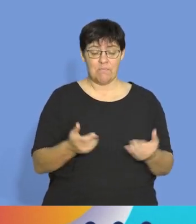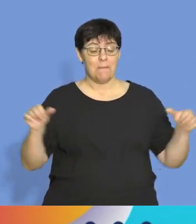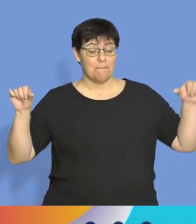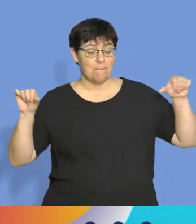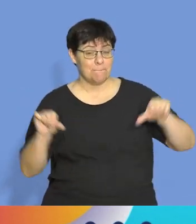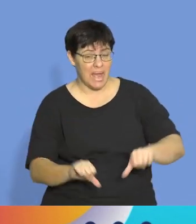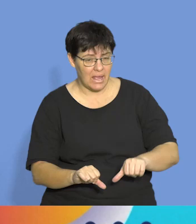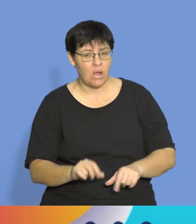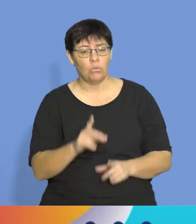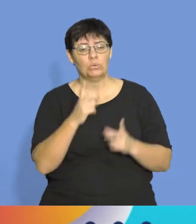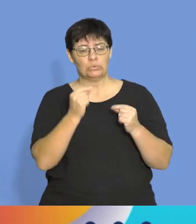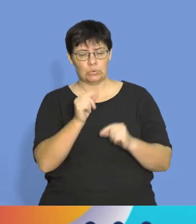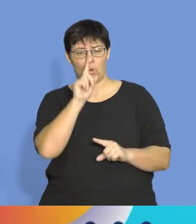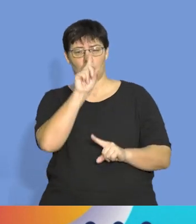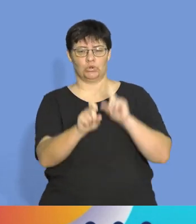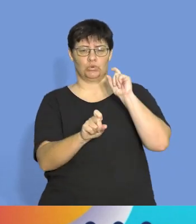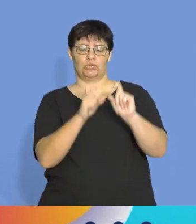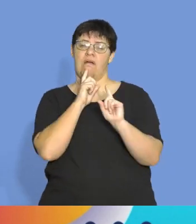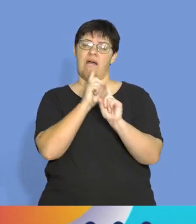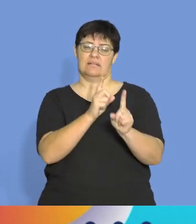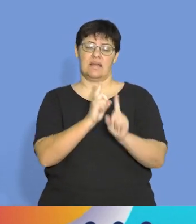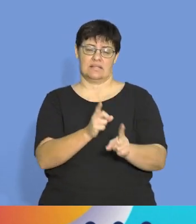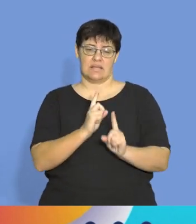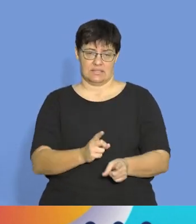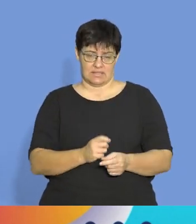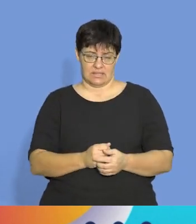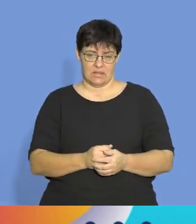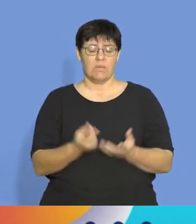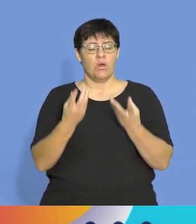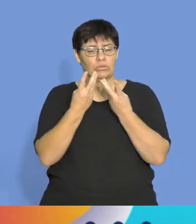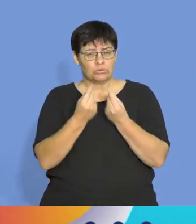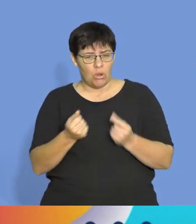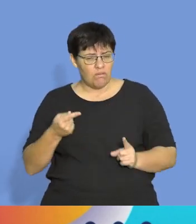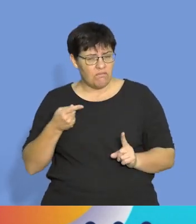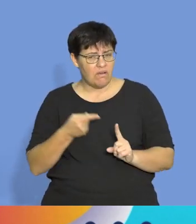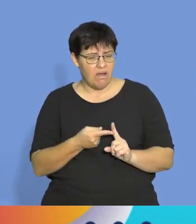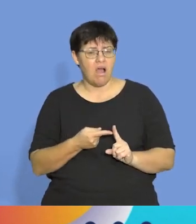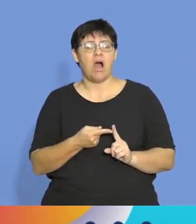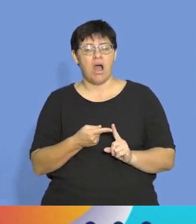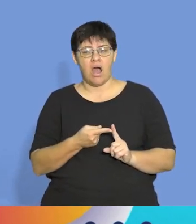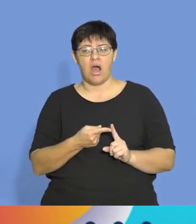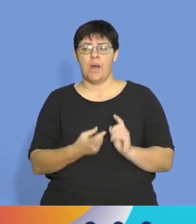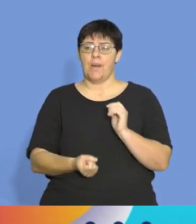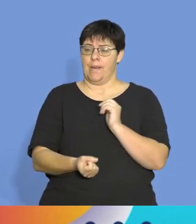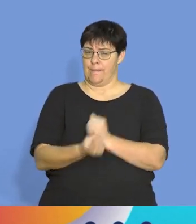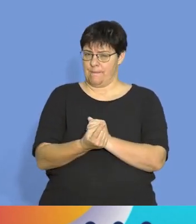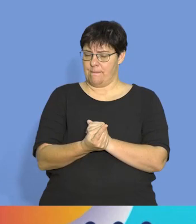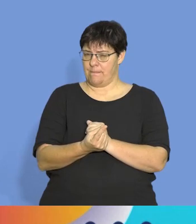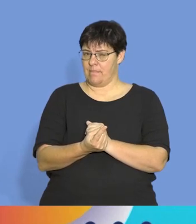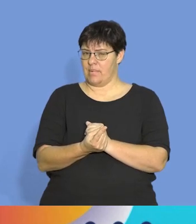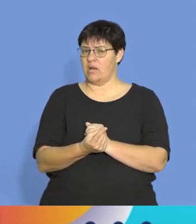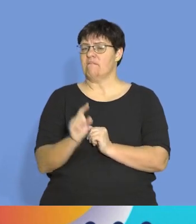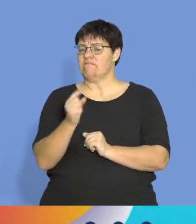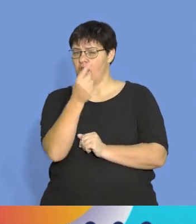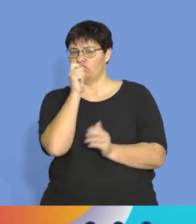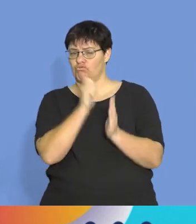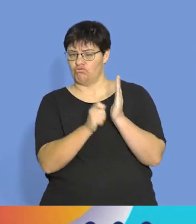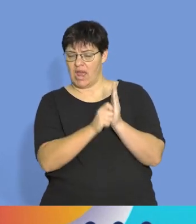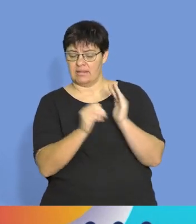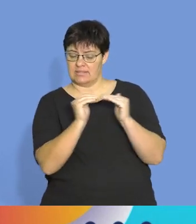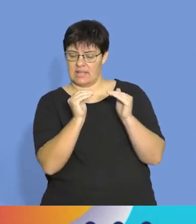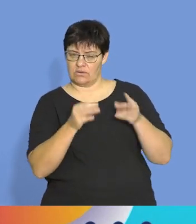back, I'm then going to do specific questions now where I'm actually solving and showing you how to go